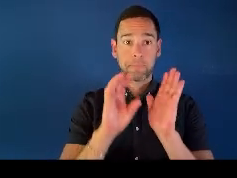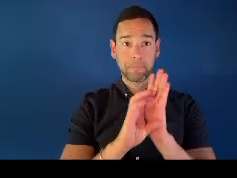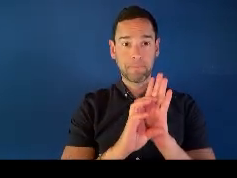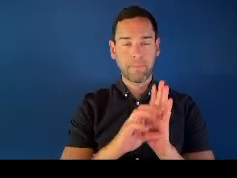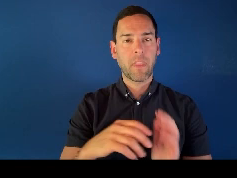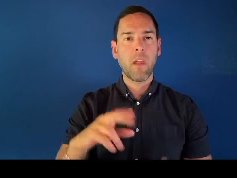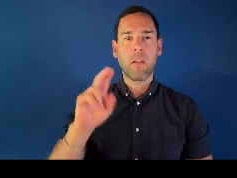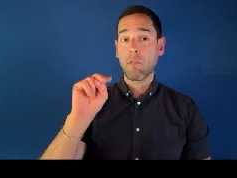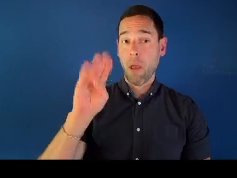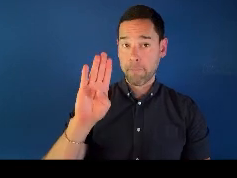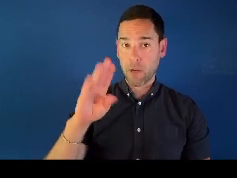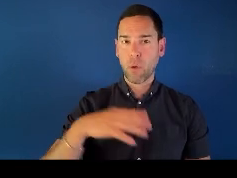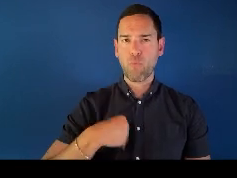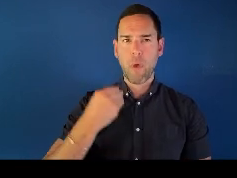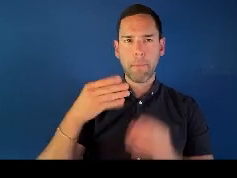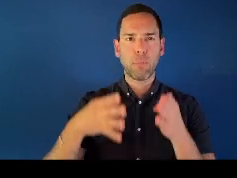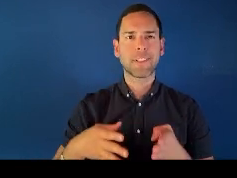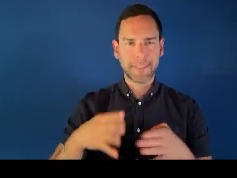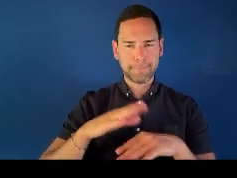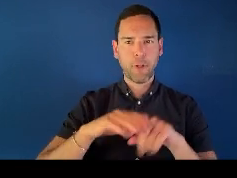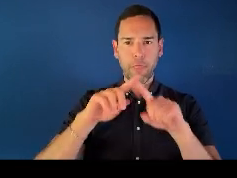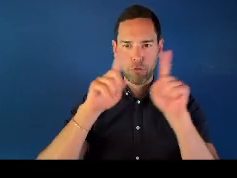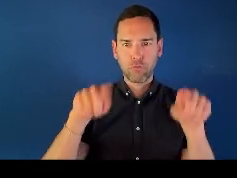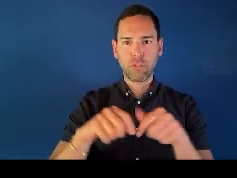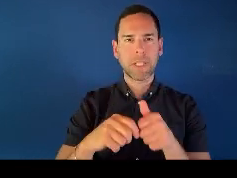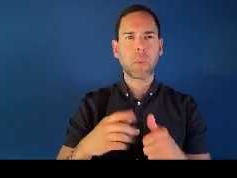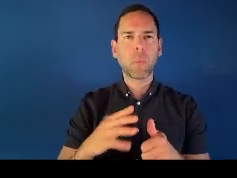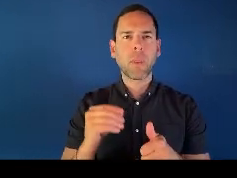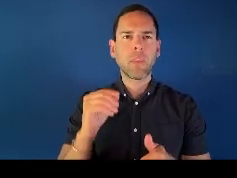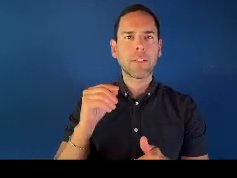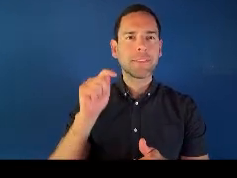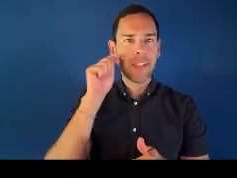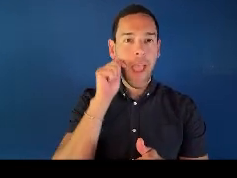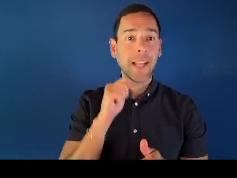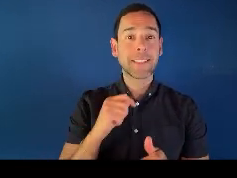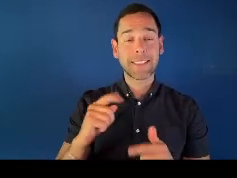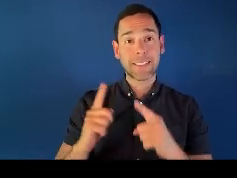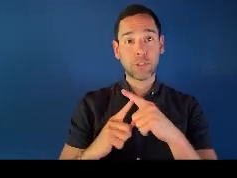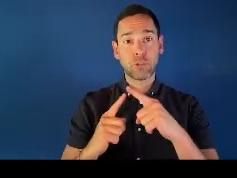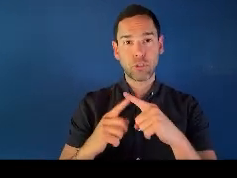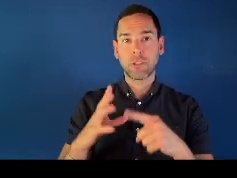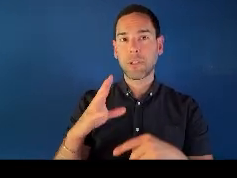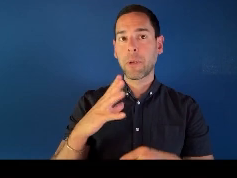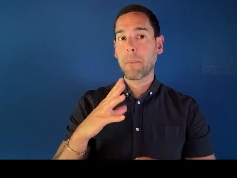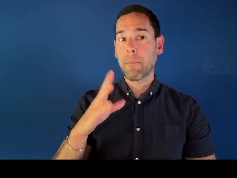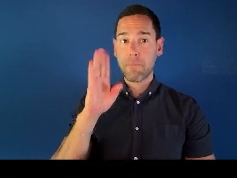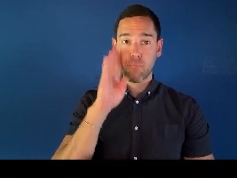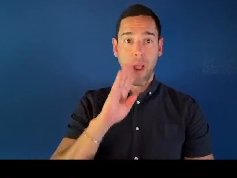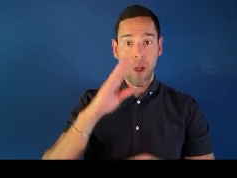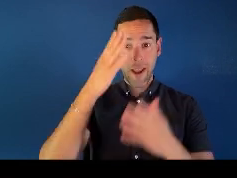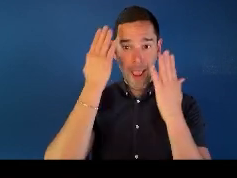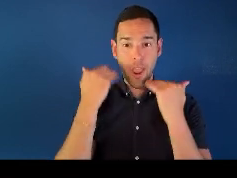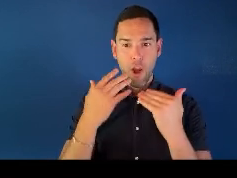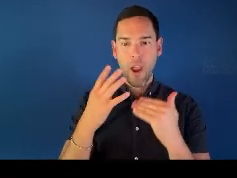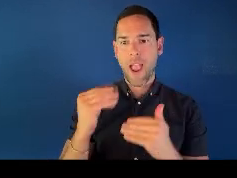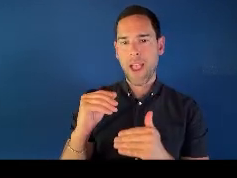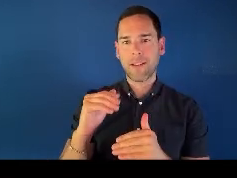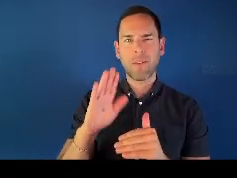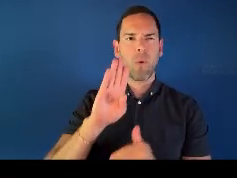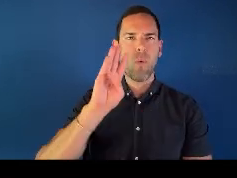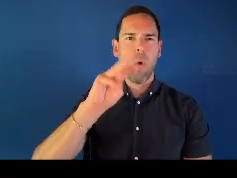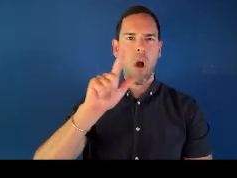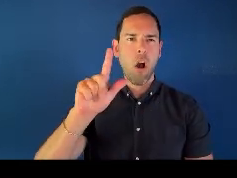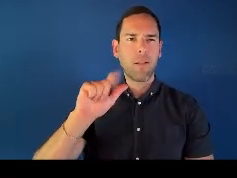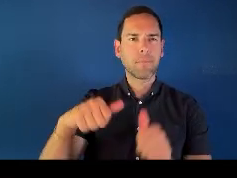of RJ. RJ Justice, a young white person, stands outside with their hands on their hips. They are wearing a burgundy shirt and